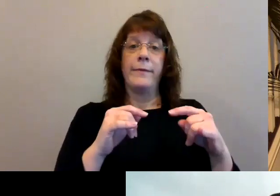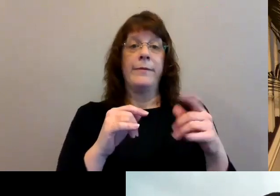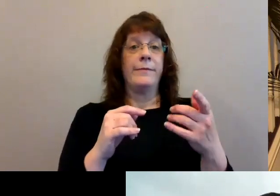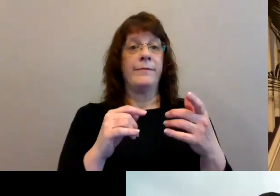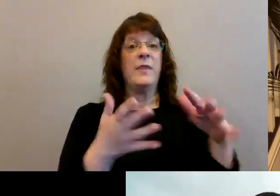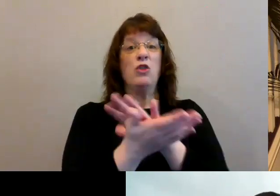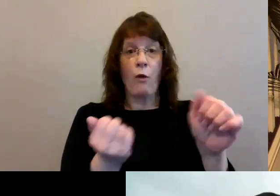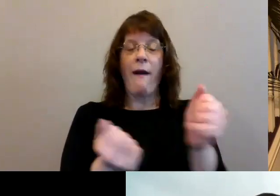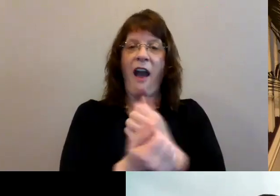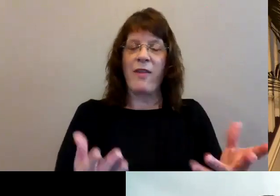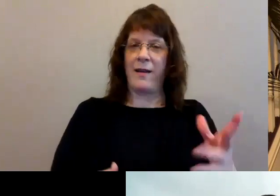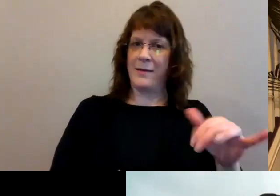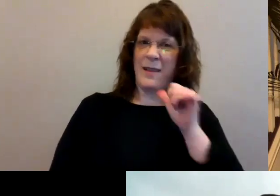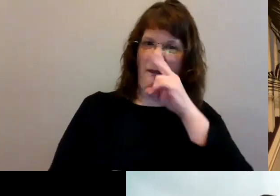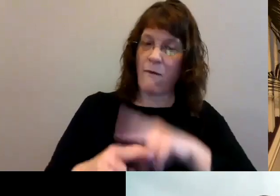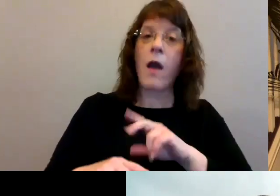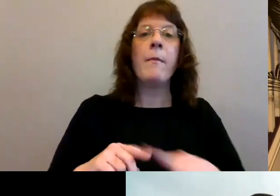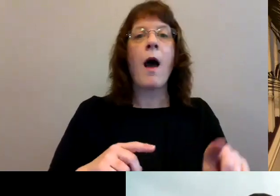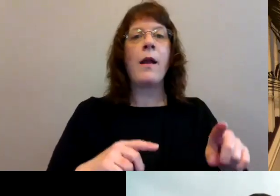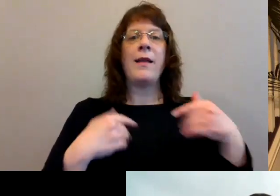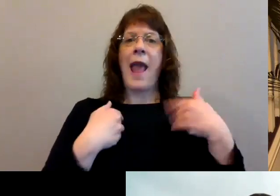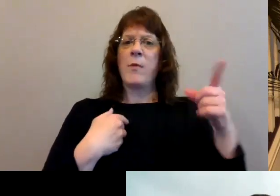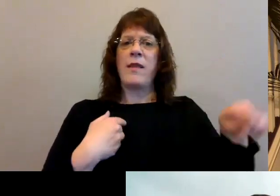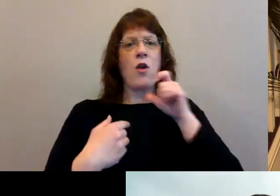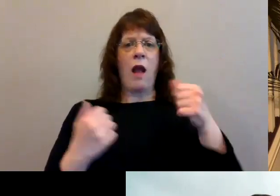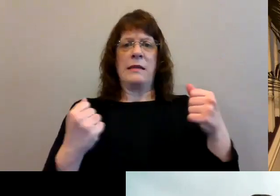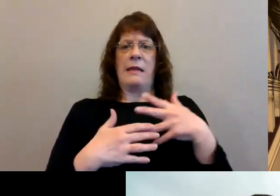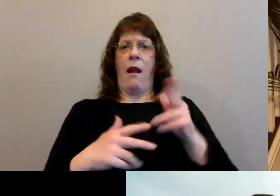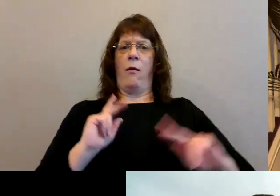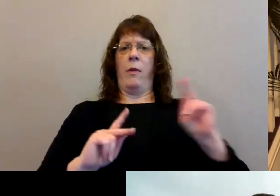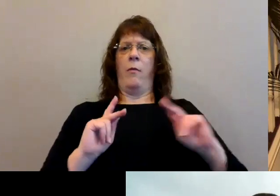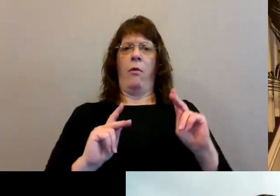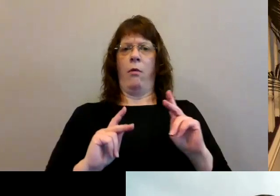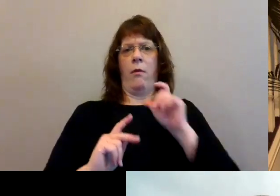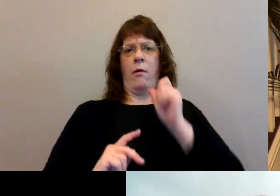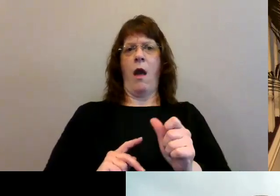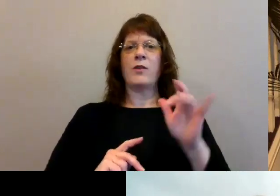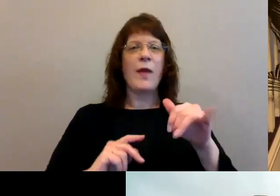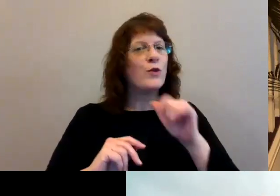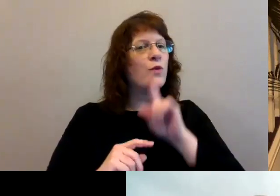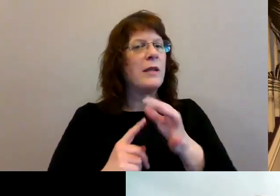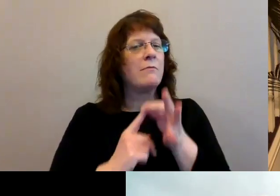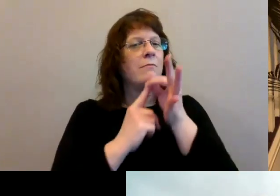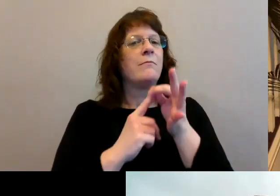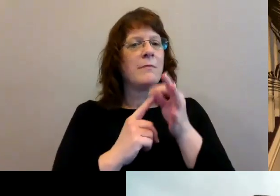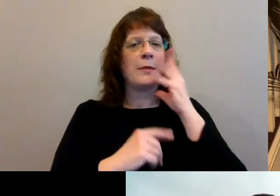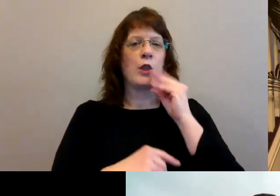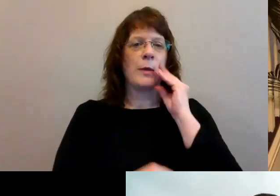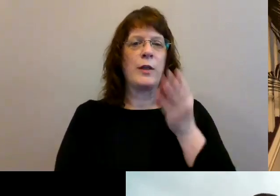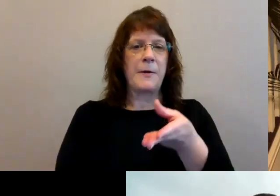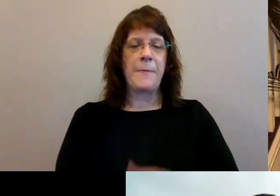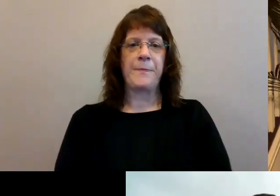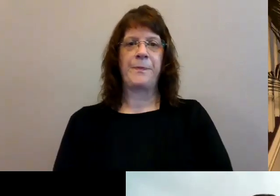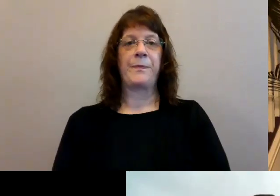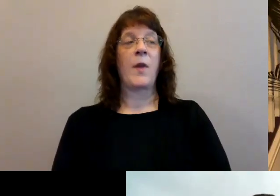but like they're just not scared of humans. And so that makes it for a very special experience to work there. That's really